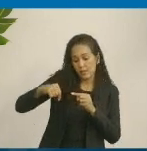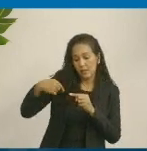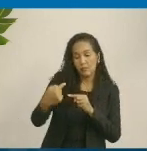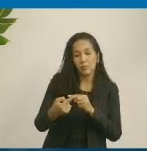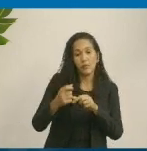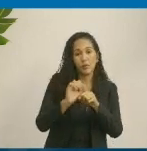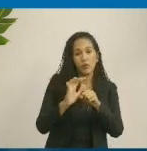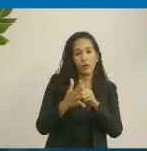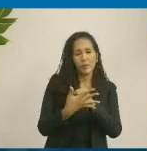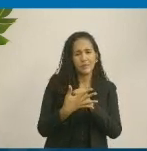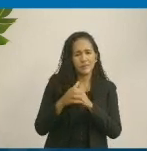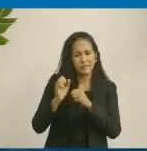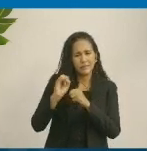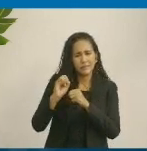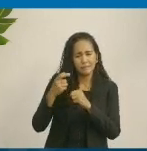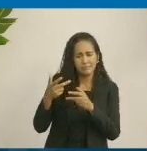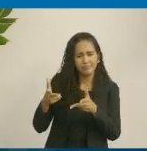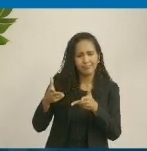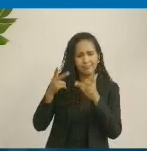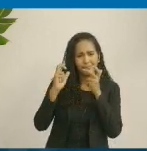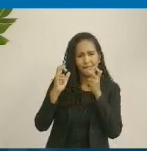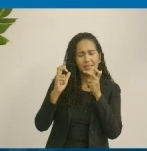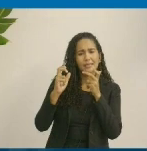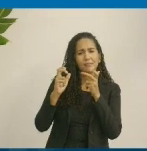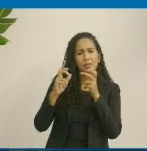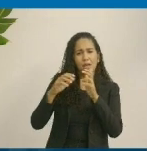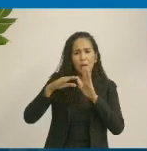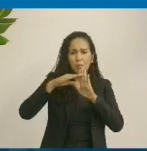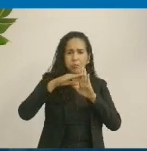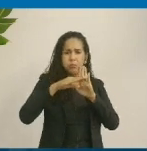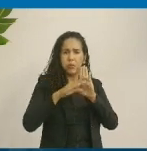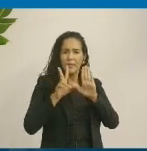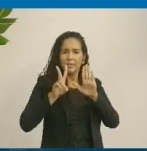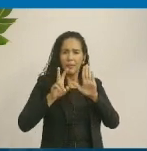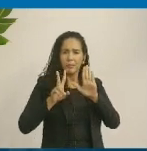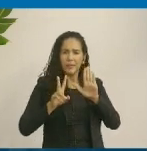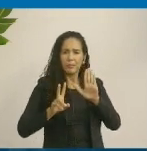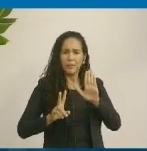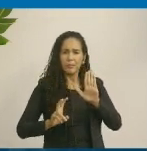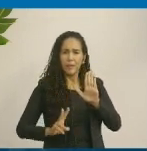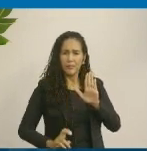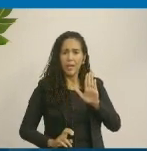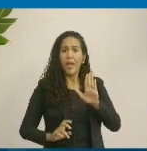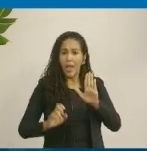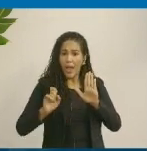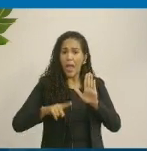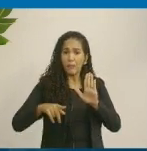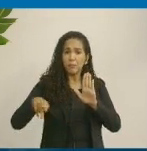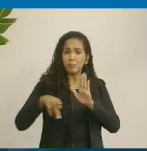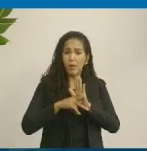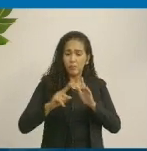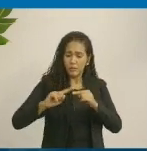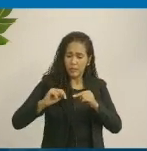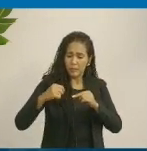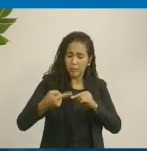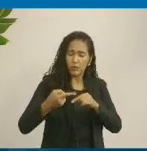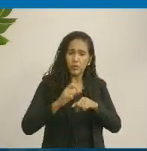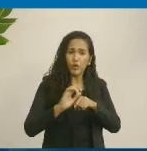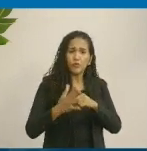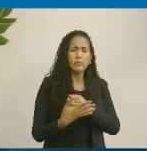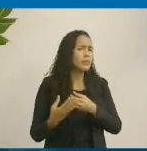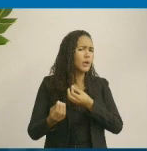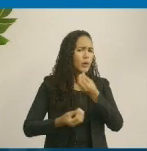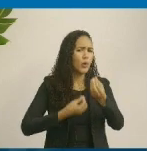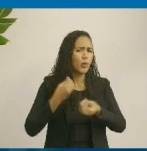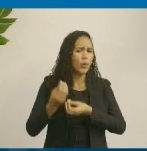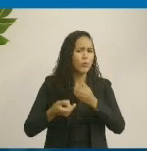there, they're very relevant in a post-COVID society. So how do we do that to touch the lives of every